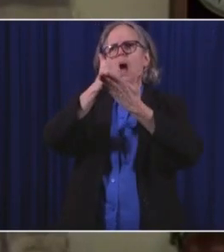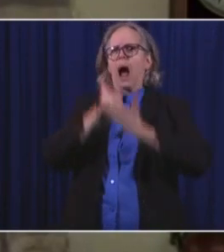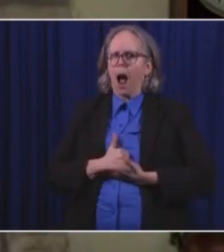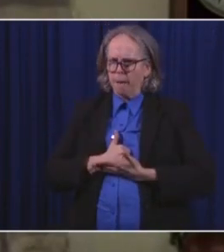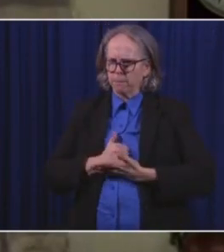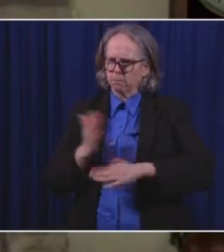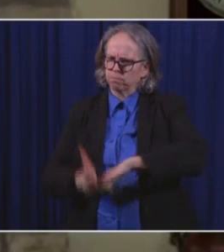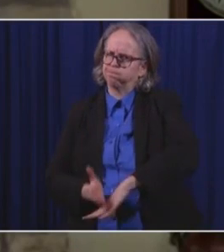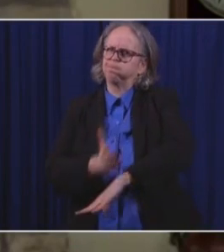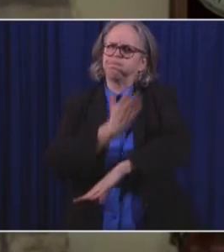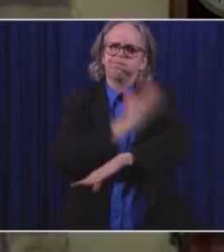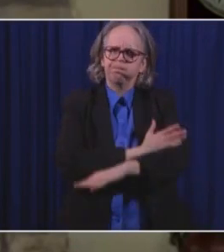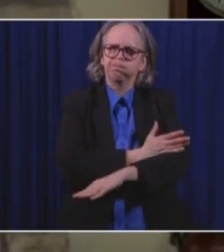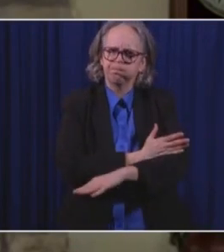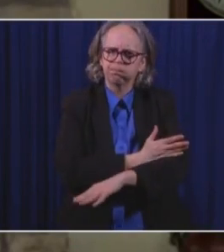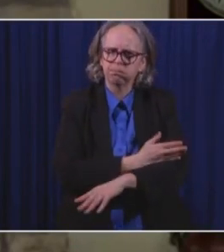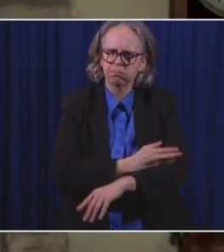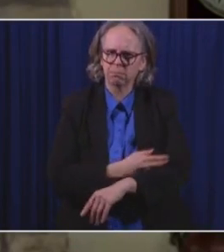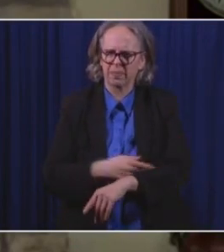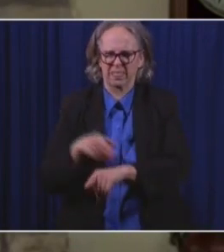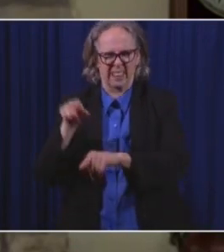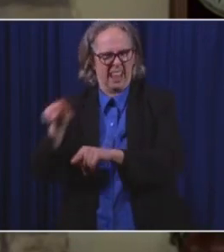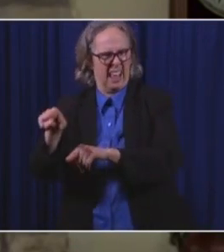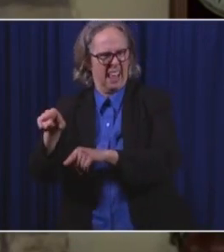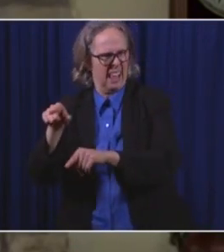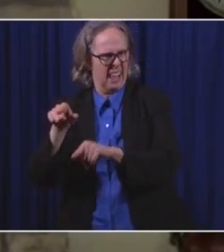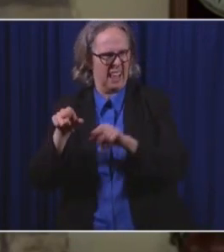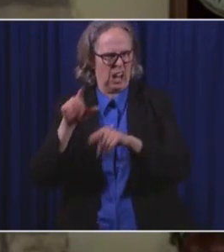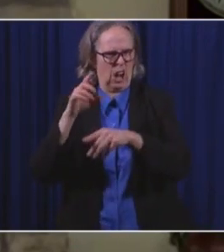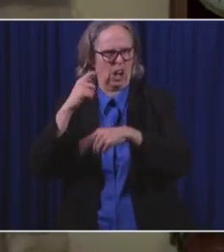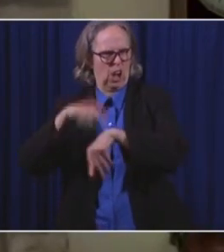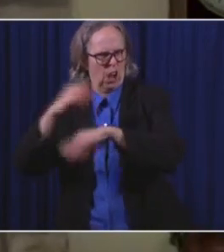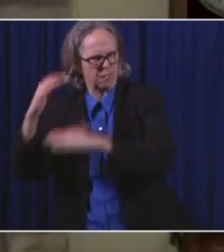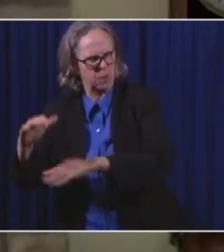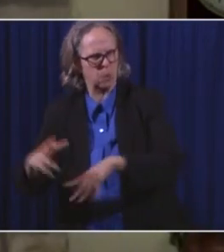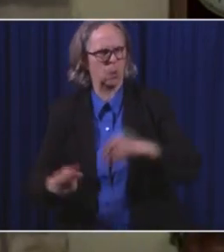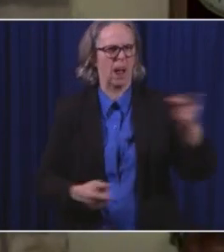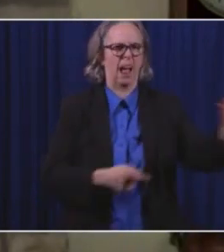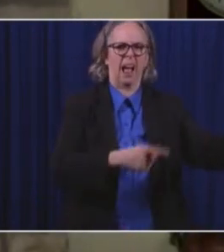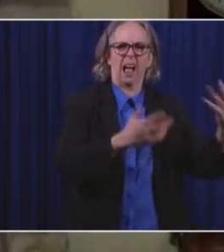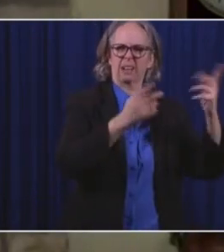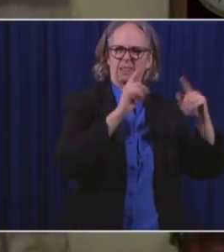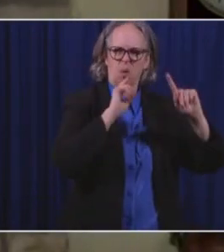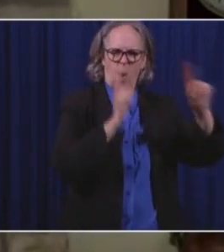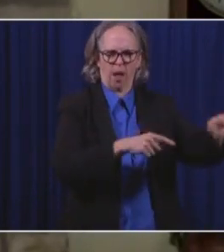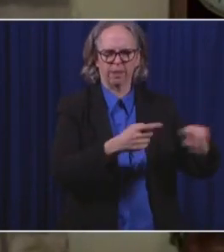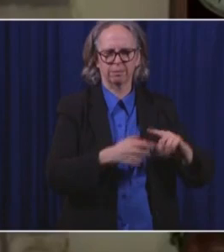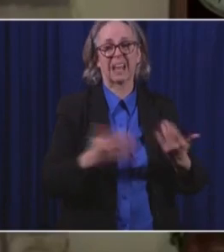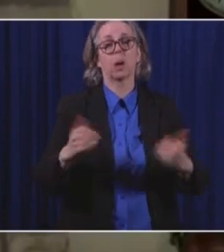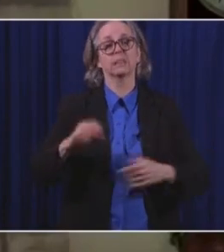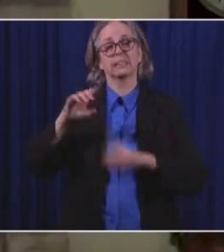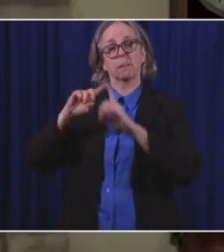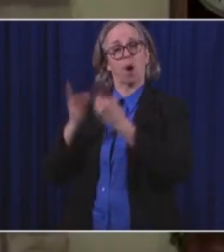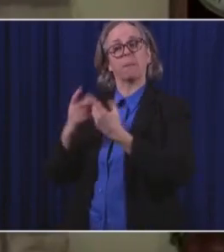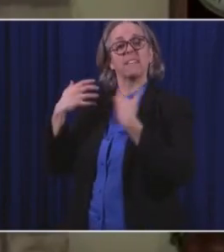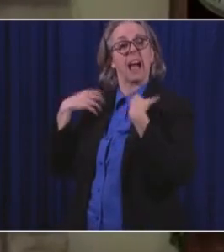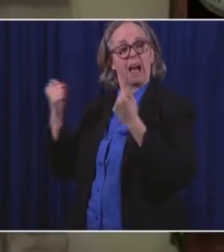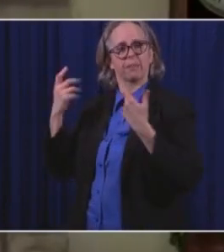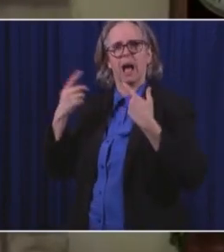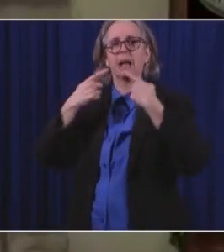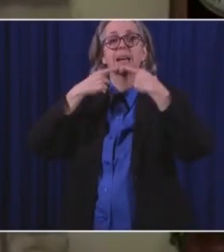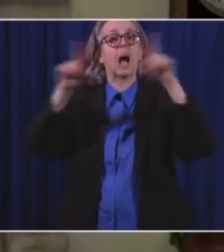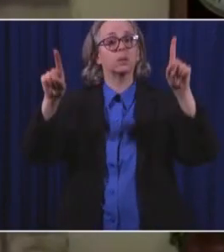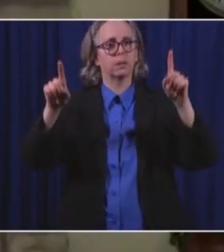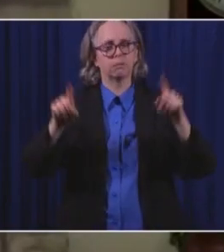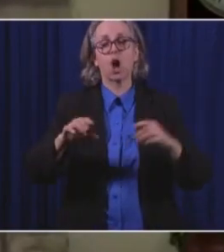slow it enough, but they've had an impact. So today, the Ohio Department of Health is extending the curfew order.